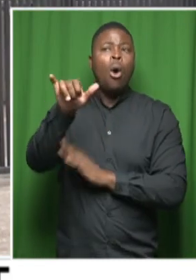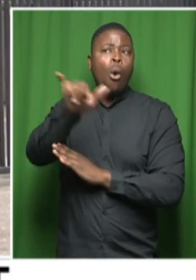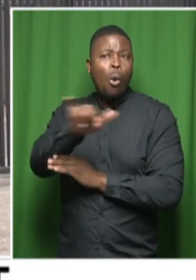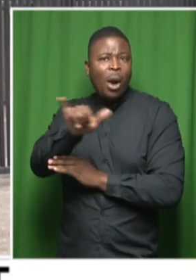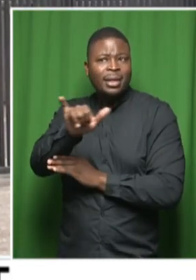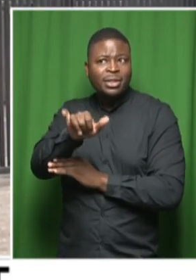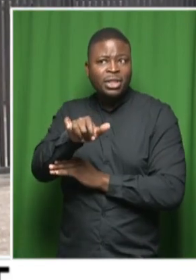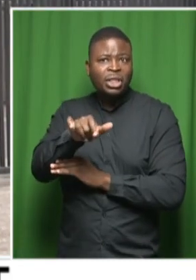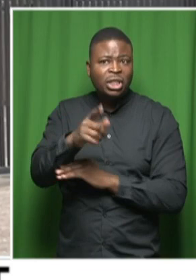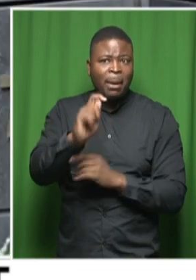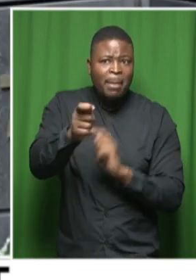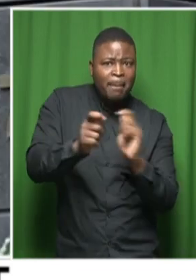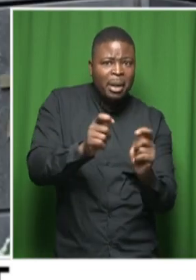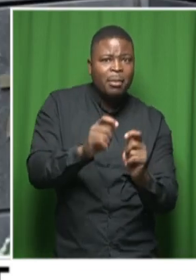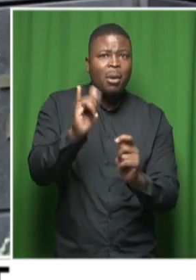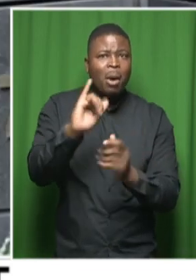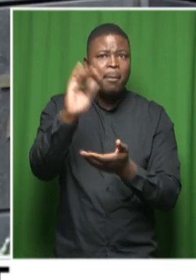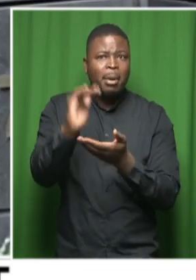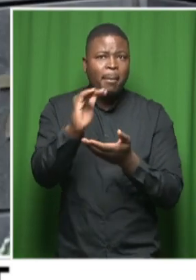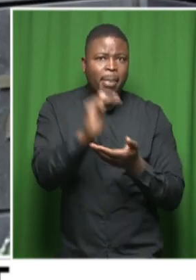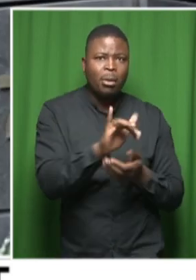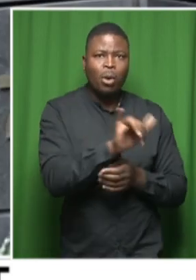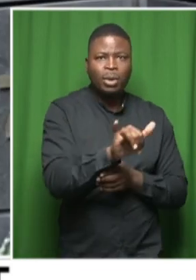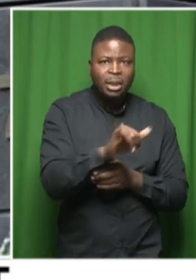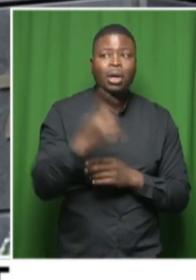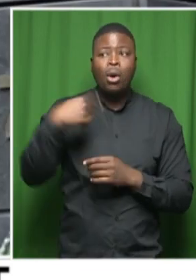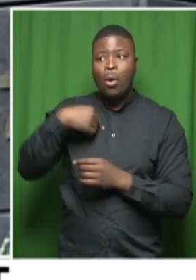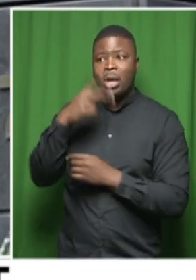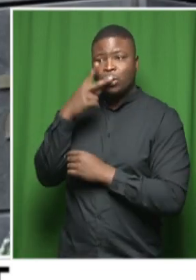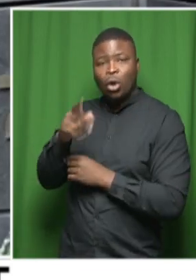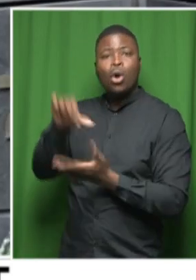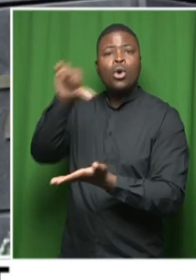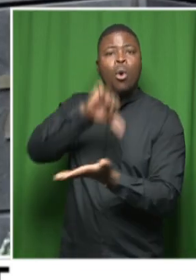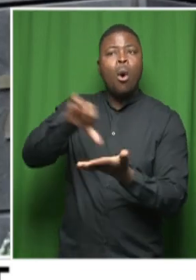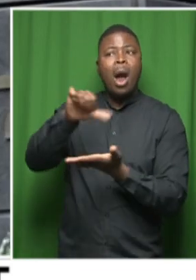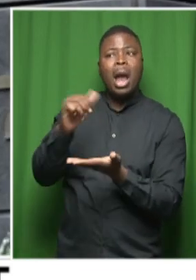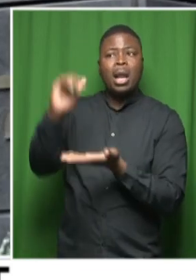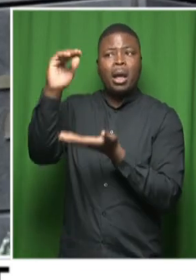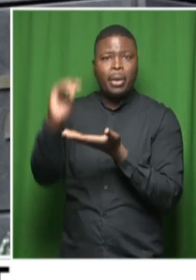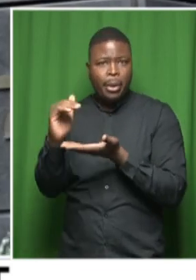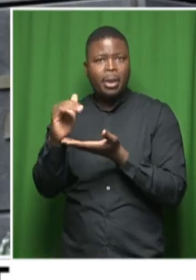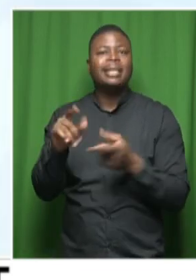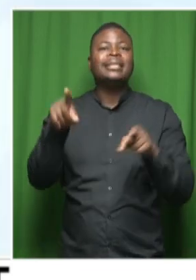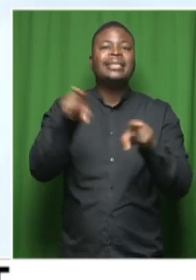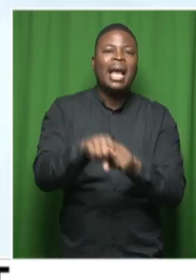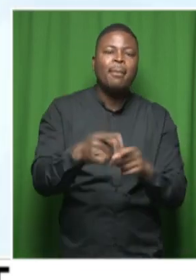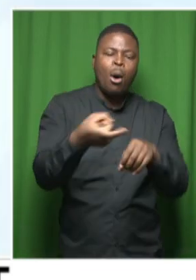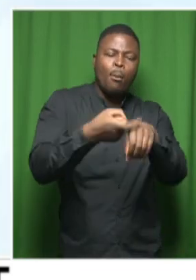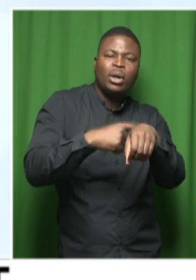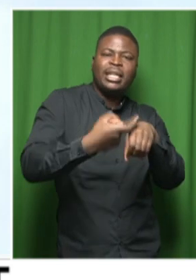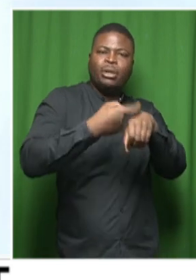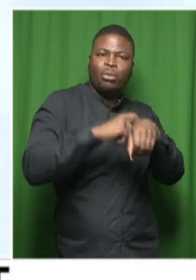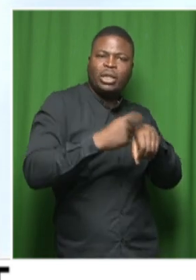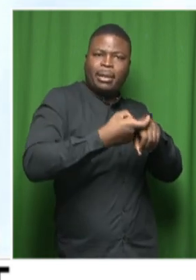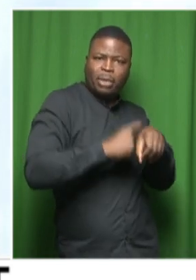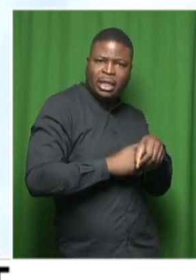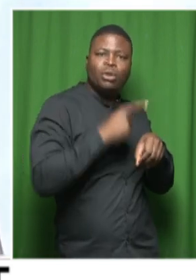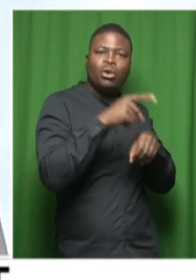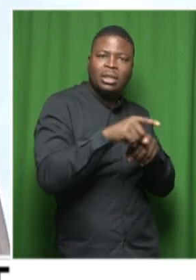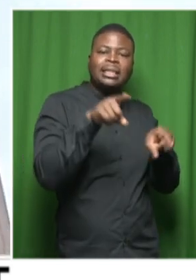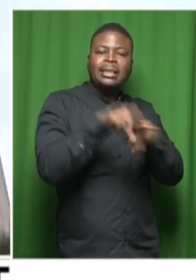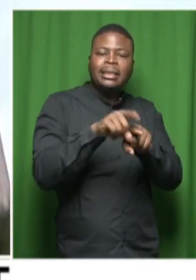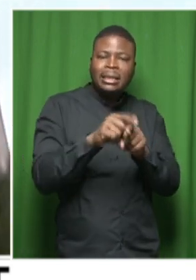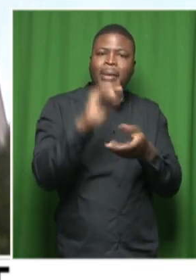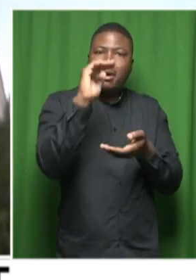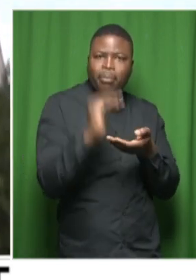oil reducing. We've seen as well as some basic foods like potatoes, because what they've done is that they've then went into the agricultural sector and